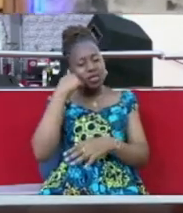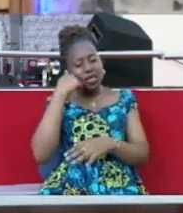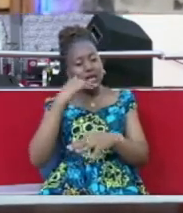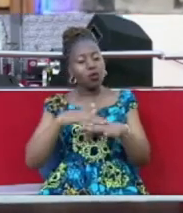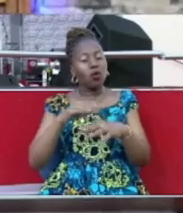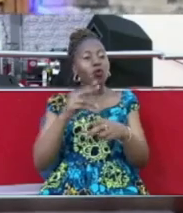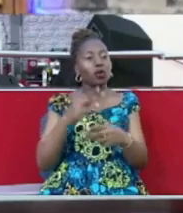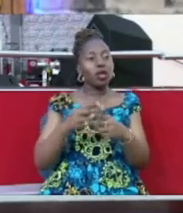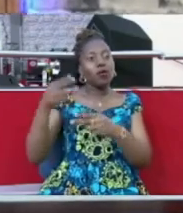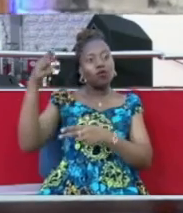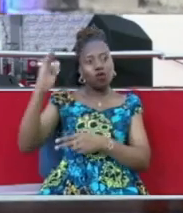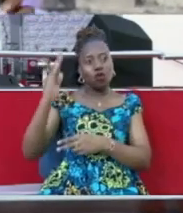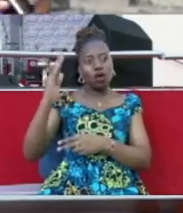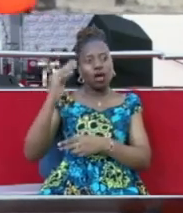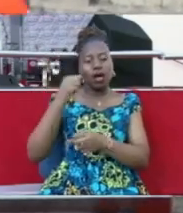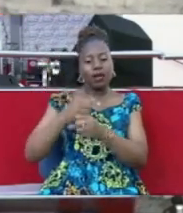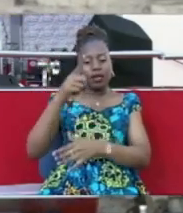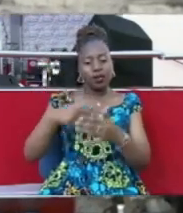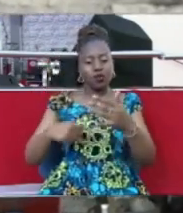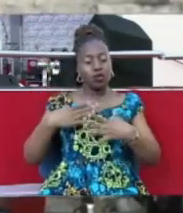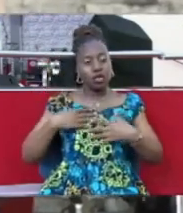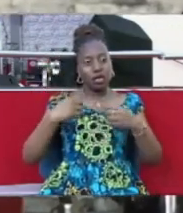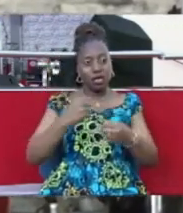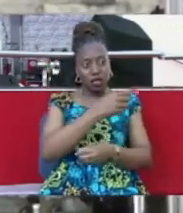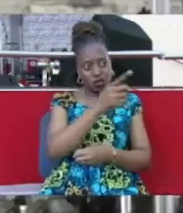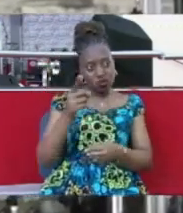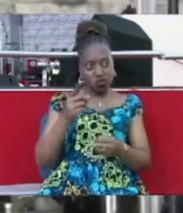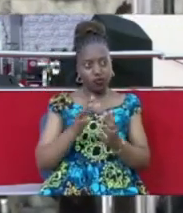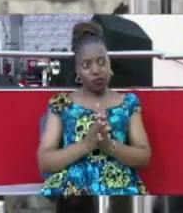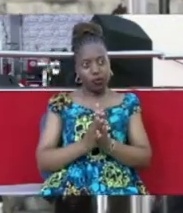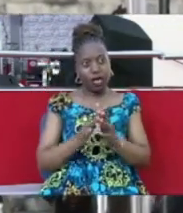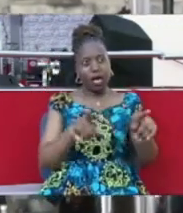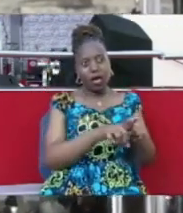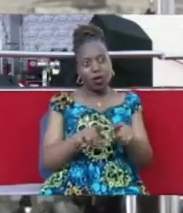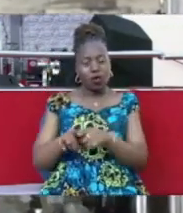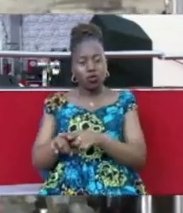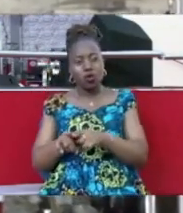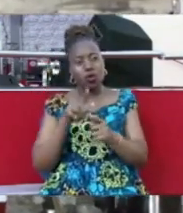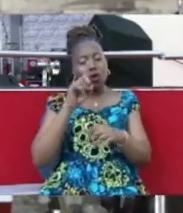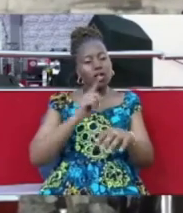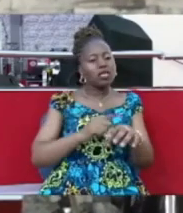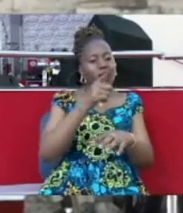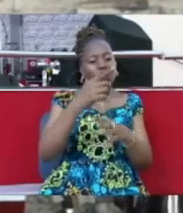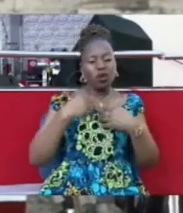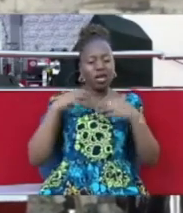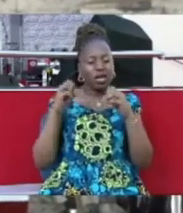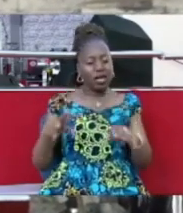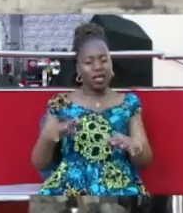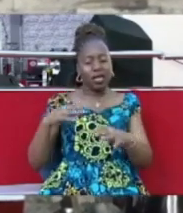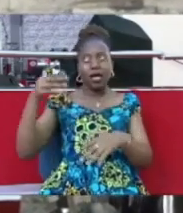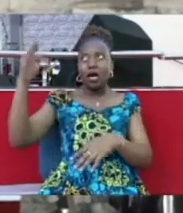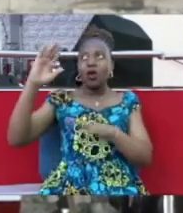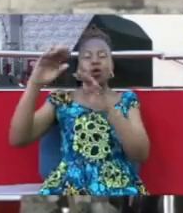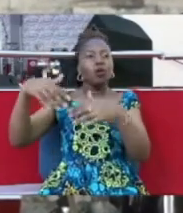you. You called upon his name when you did not have food, he provided for you.